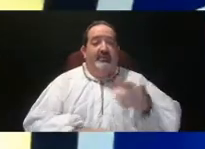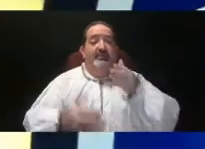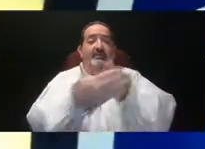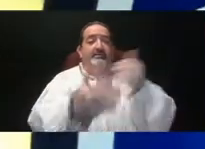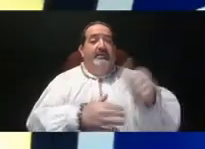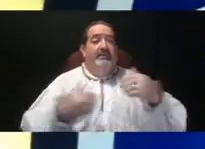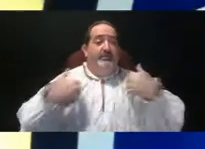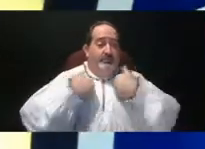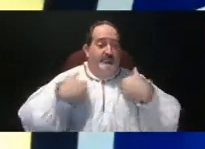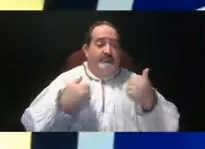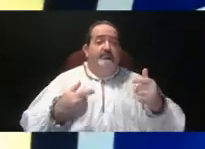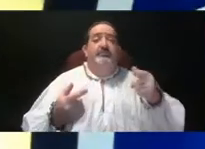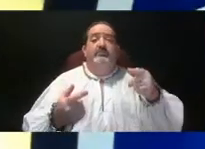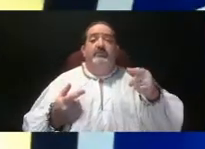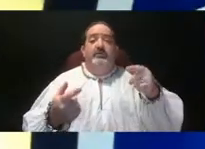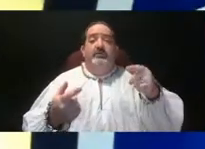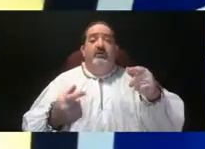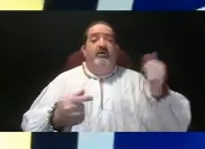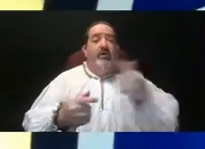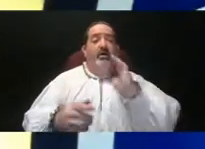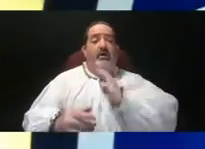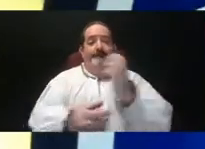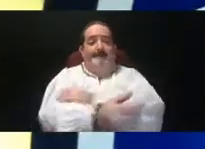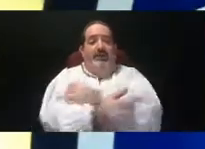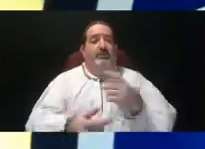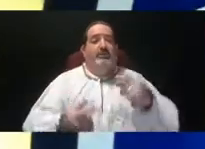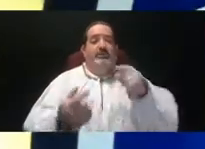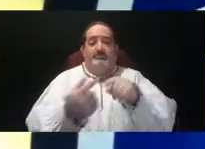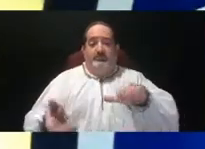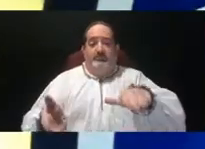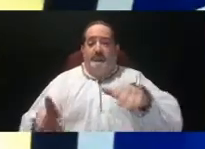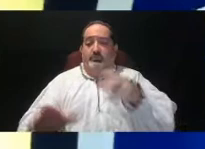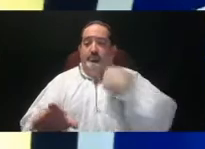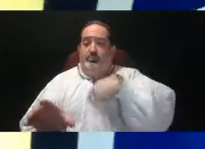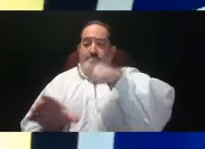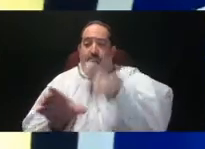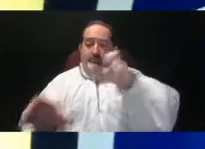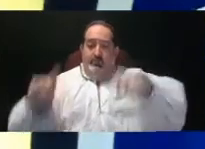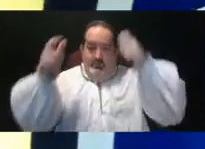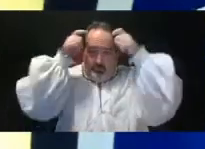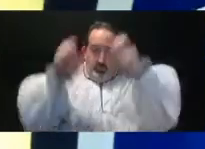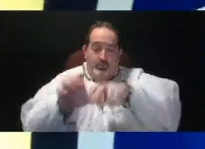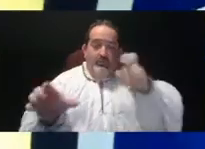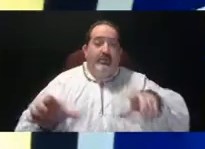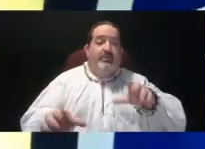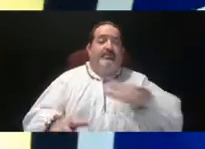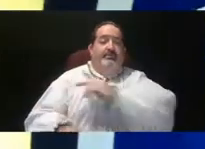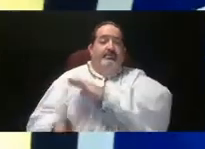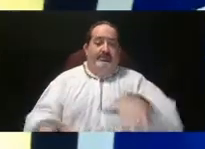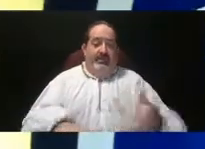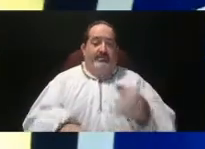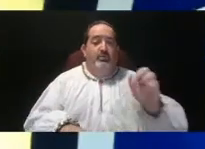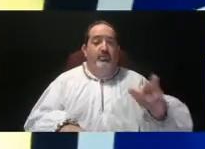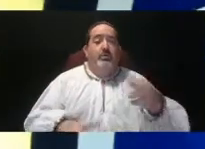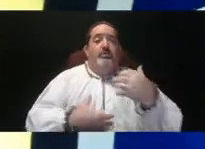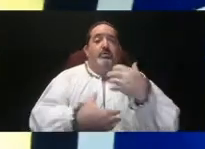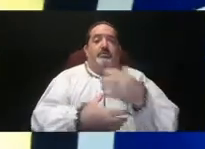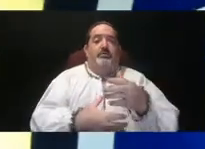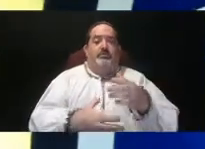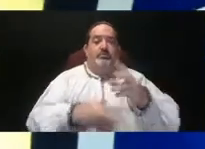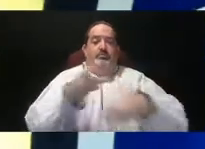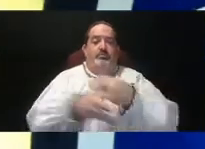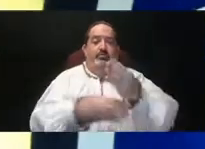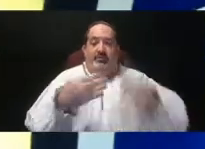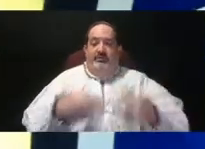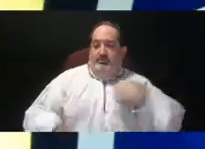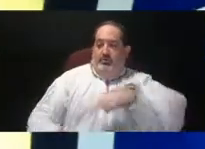power, until we depart from our throne, Death take us, or the world end. So say we, Alexander, King of Caid. So say